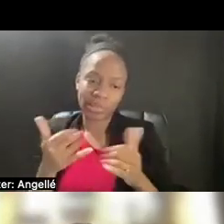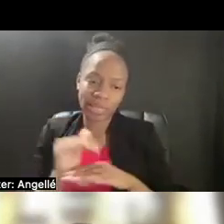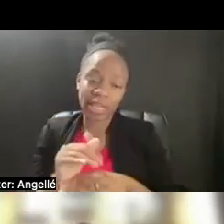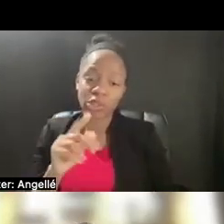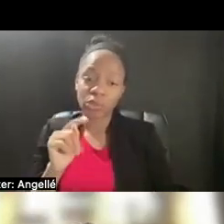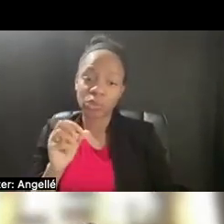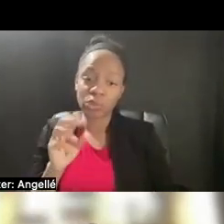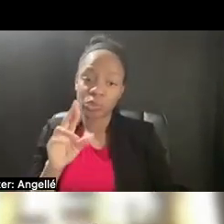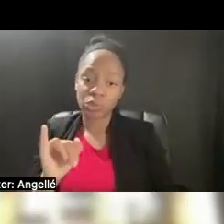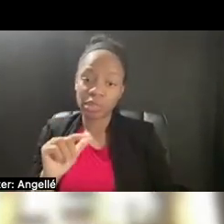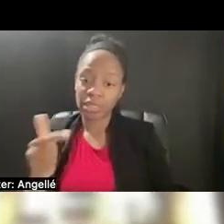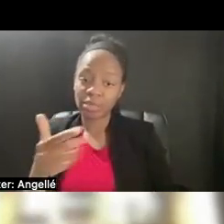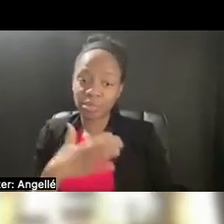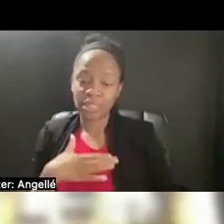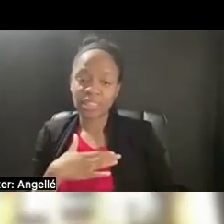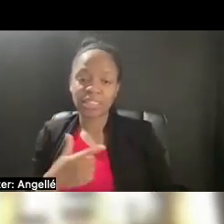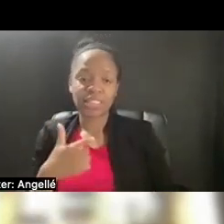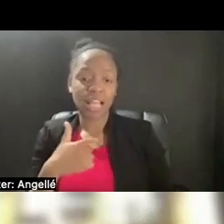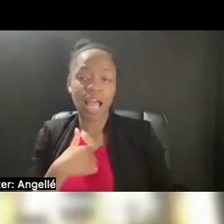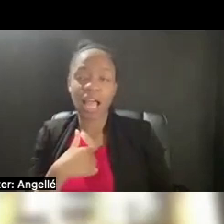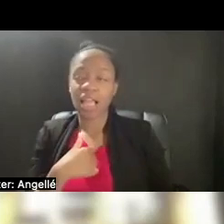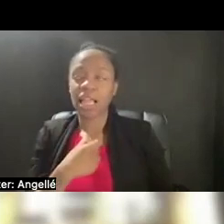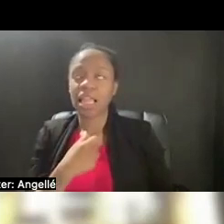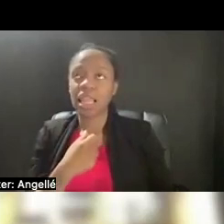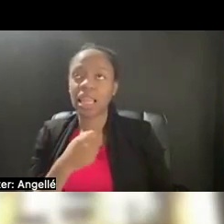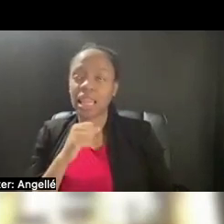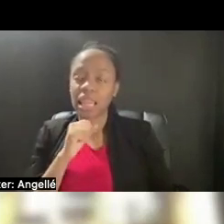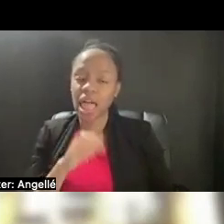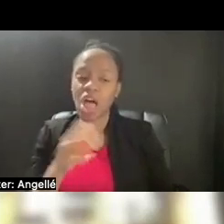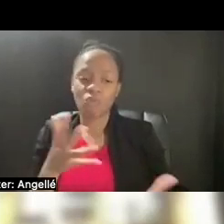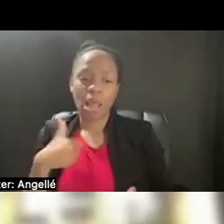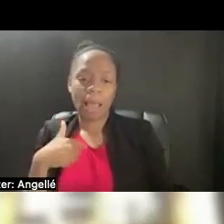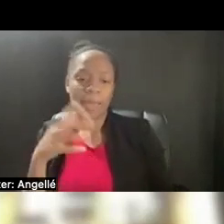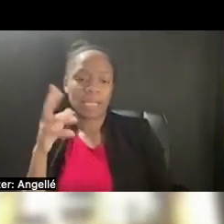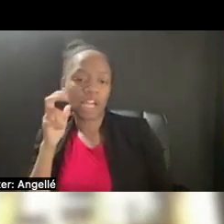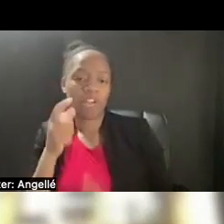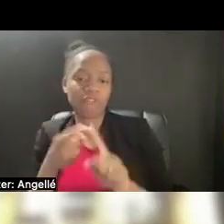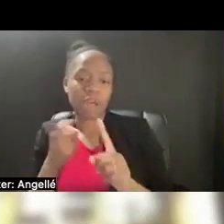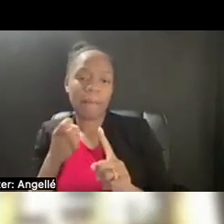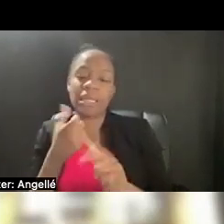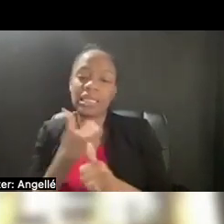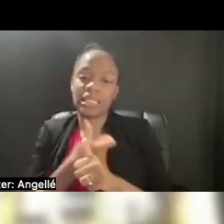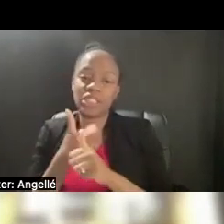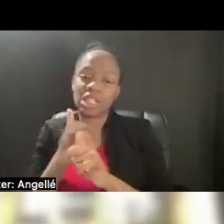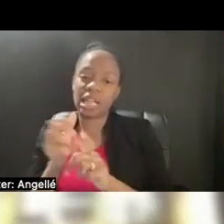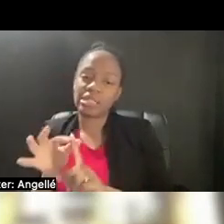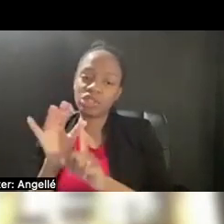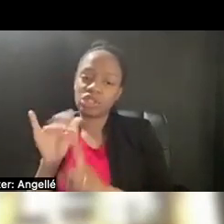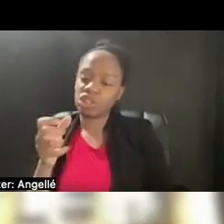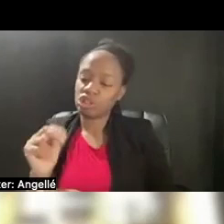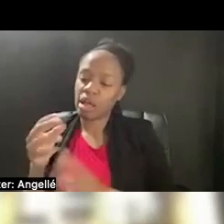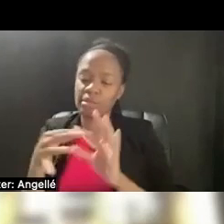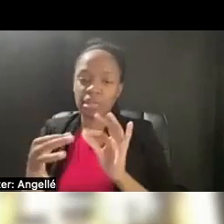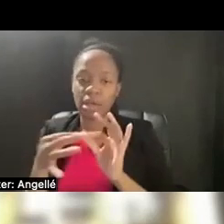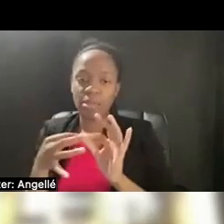please. So I love what I'm hearing from each of us, and especially what John said about